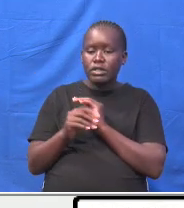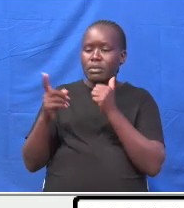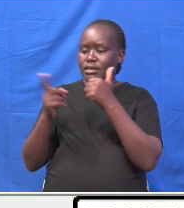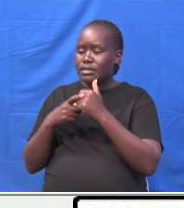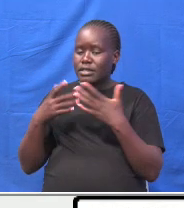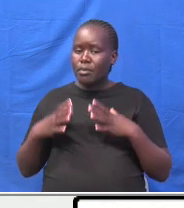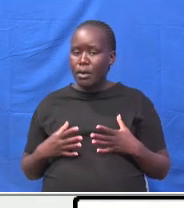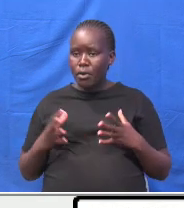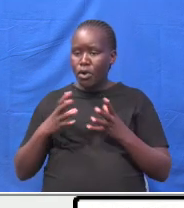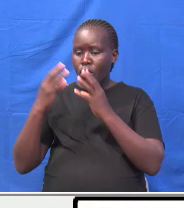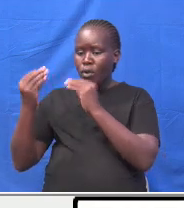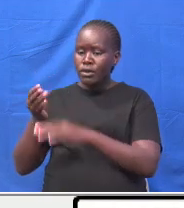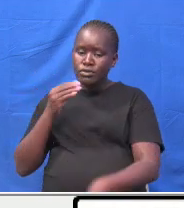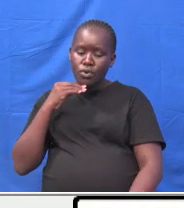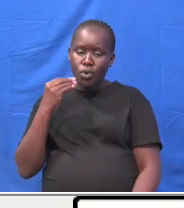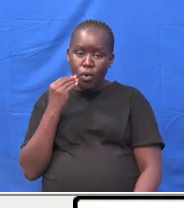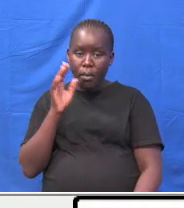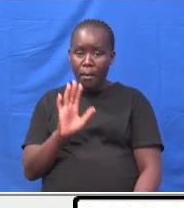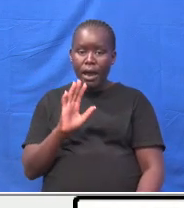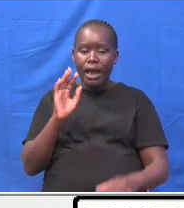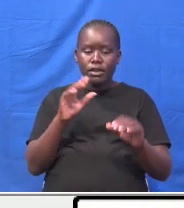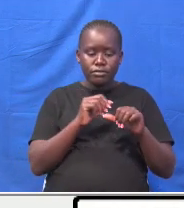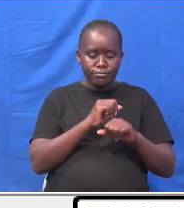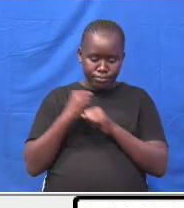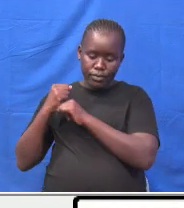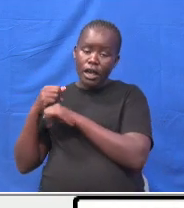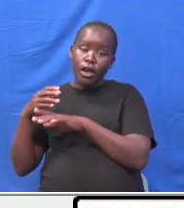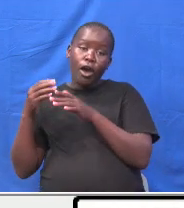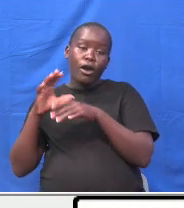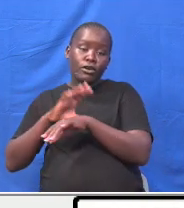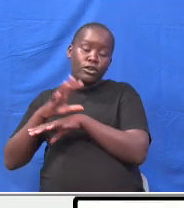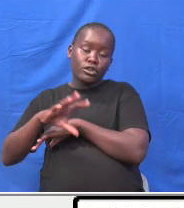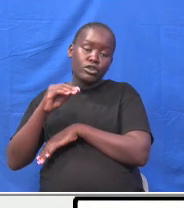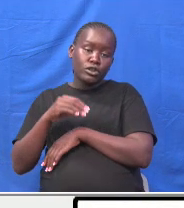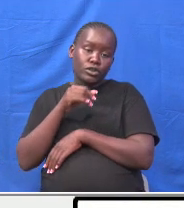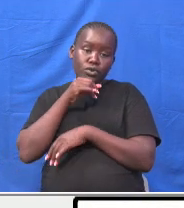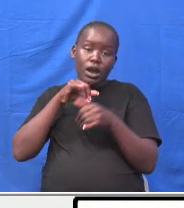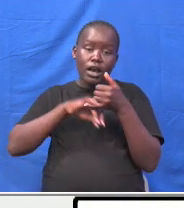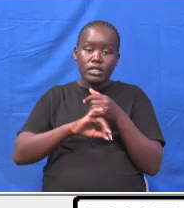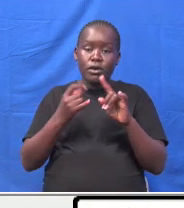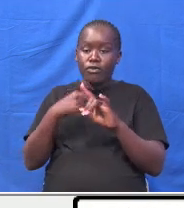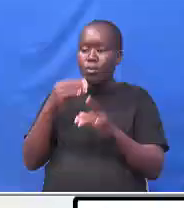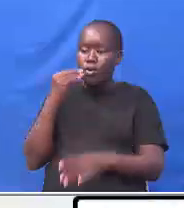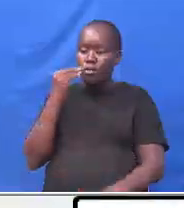people, went to his own home and forcefully took his husband, took her husband from the house.